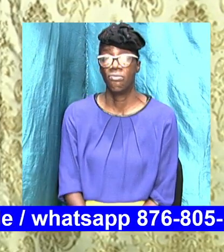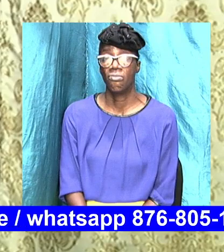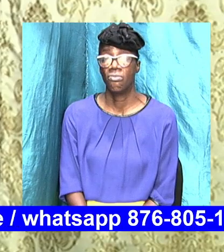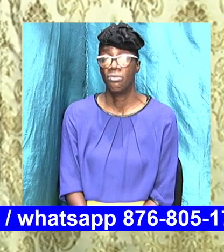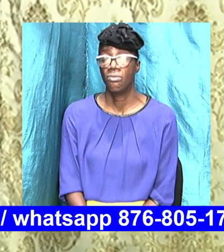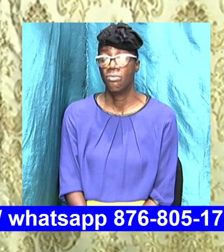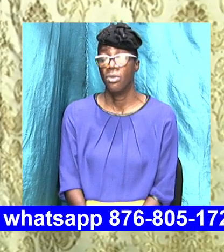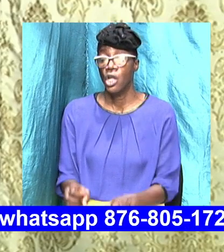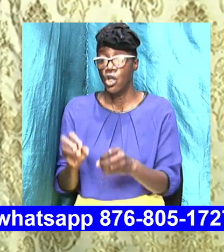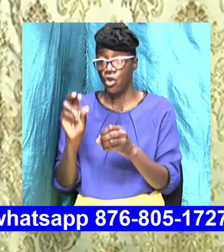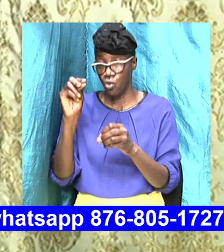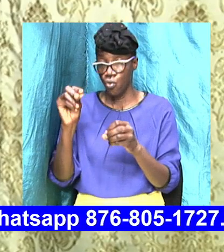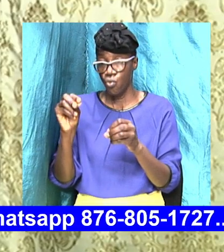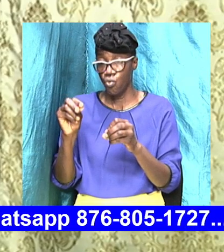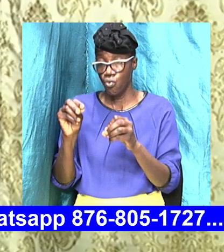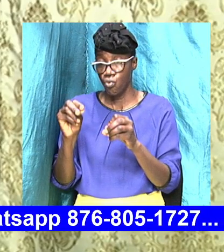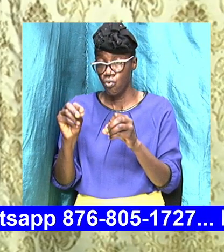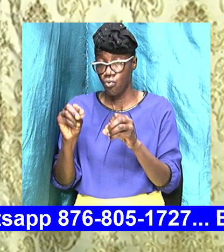holiness,